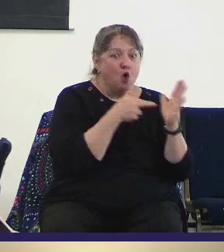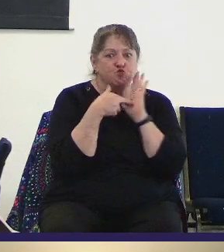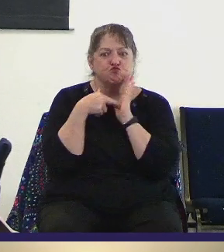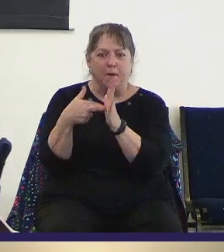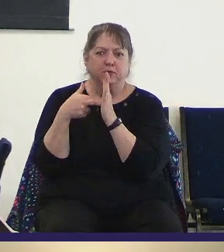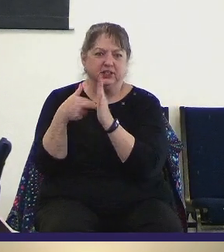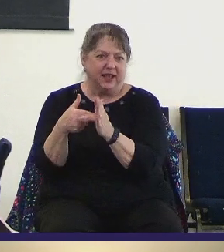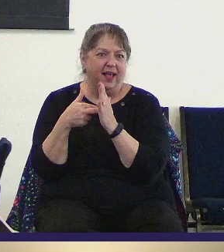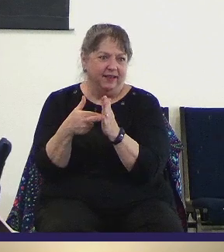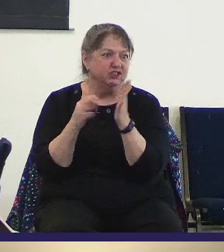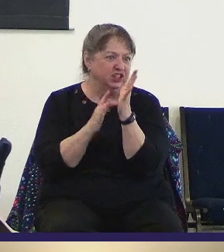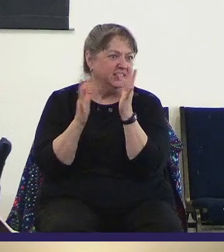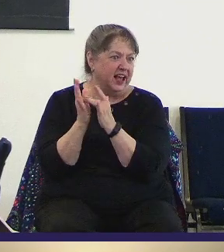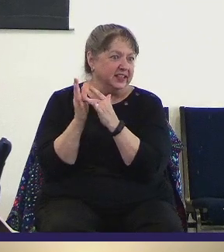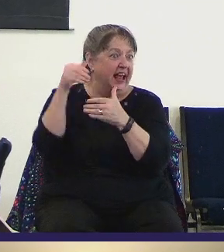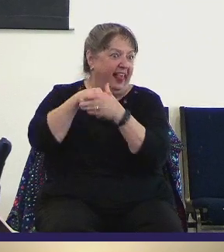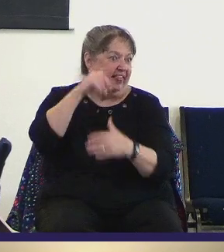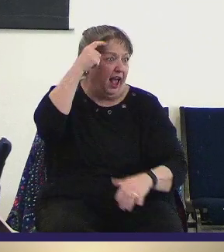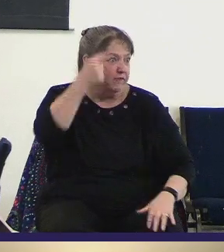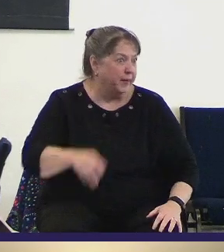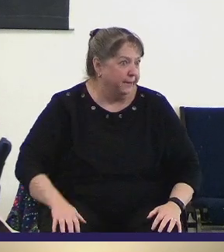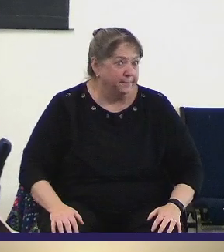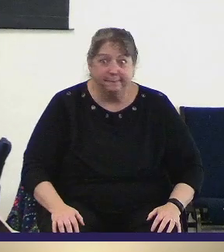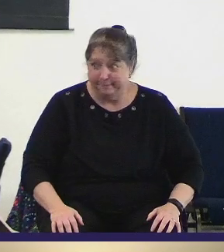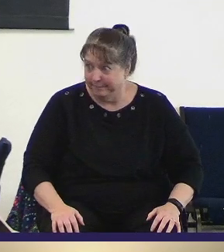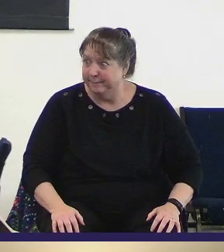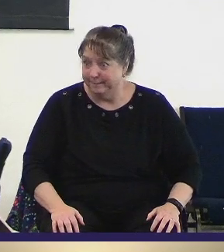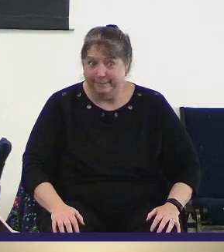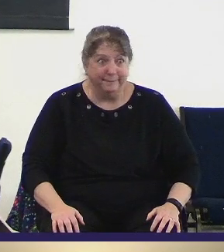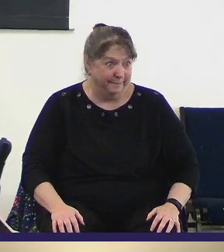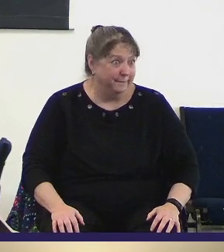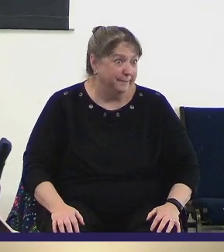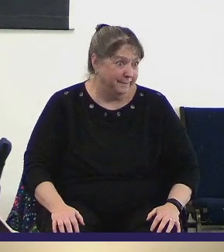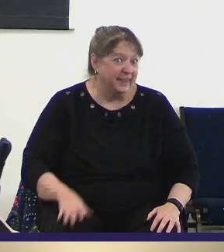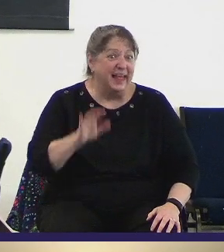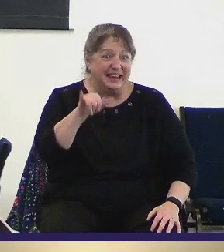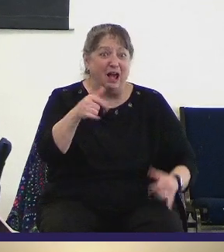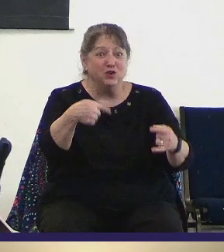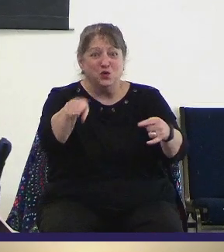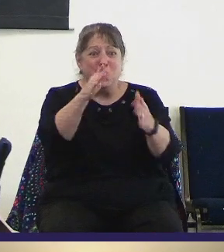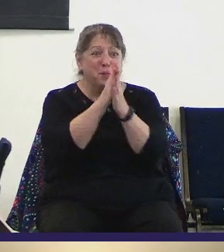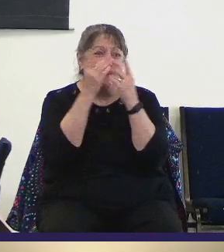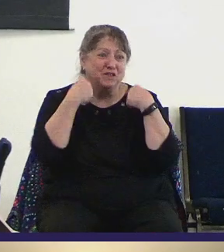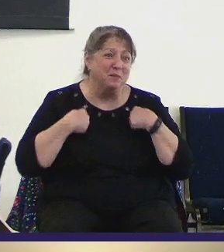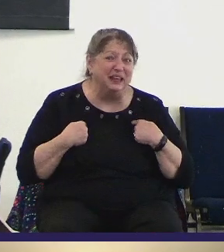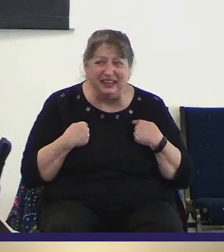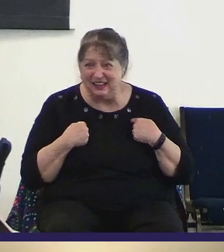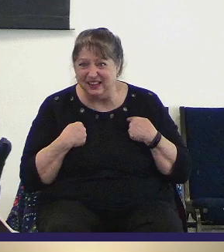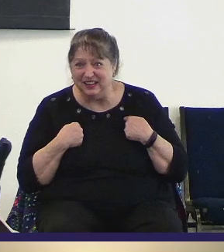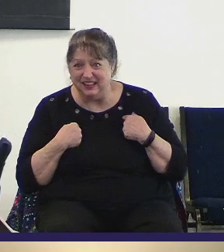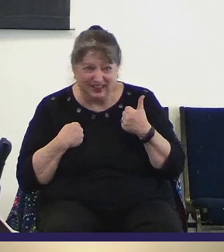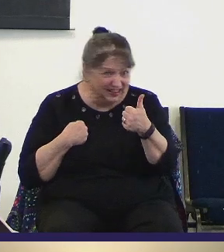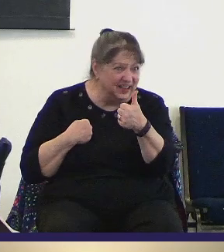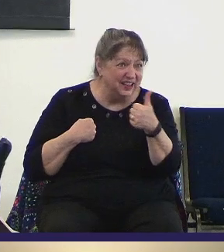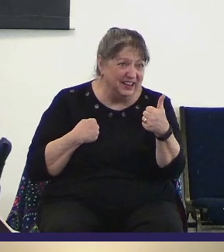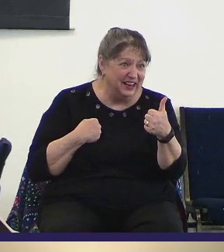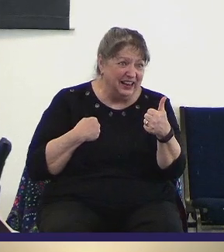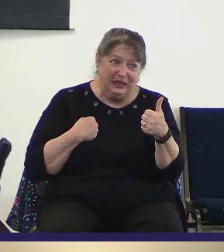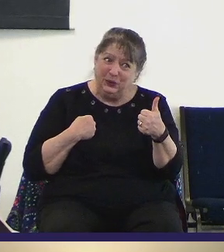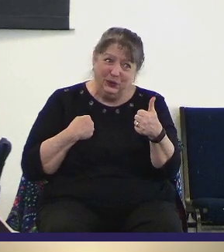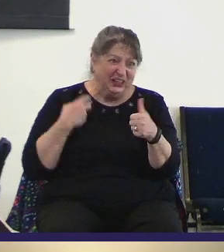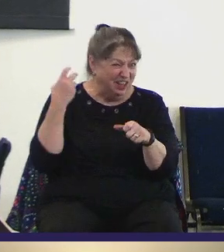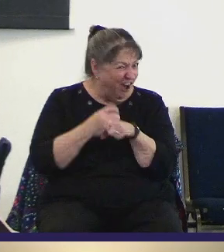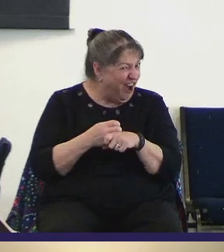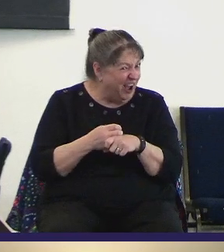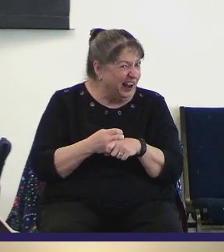And that is what I am asking you all here to pray for me today with. This is not something, obviously, that